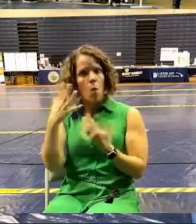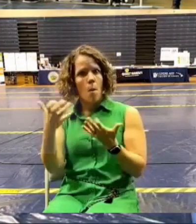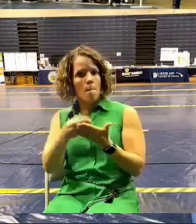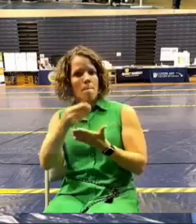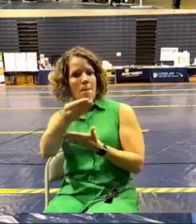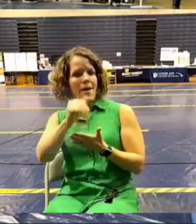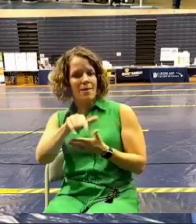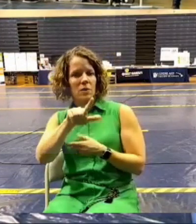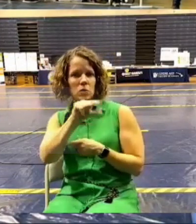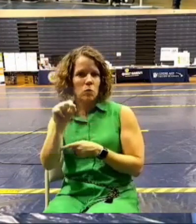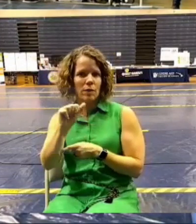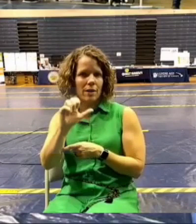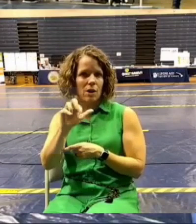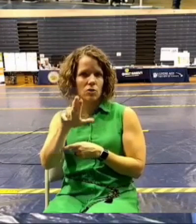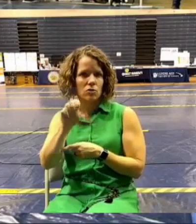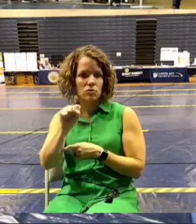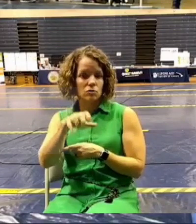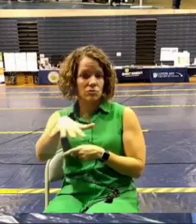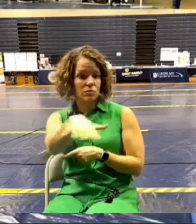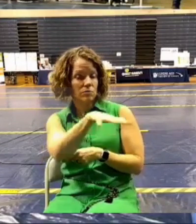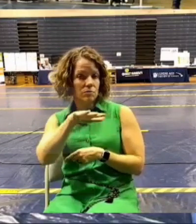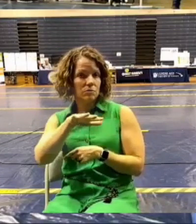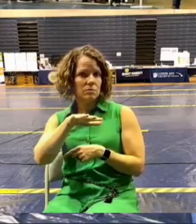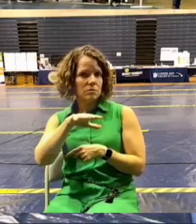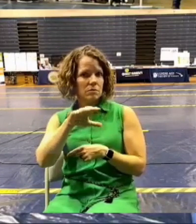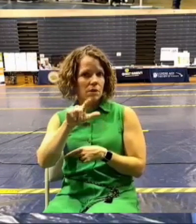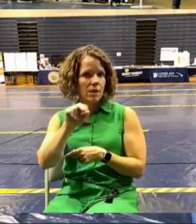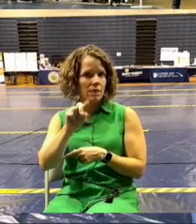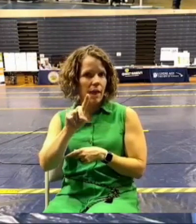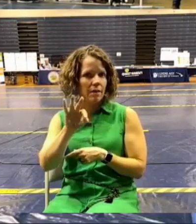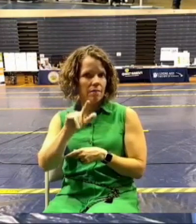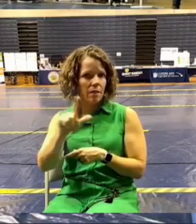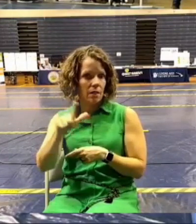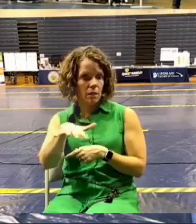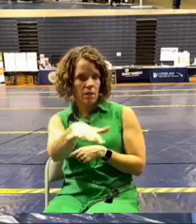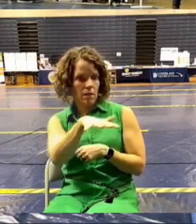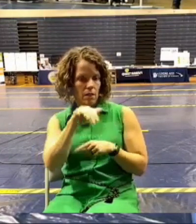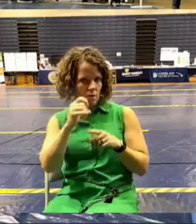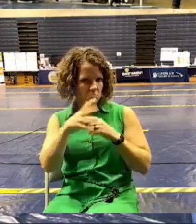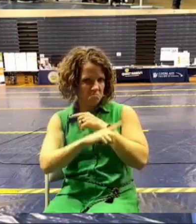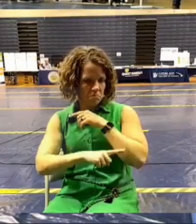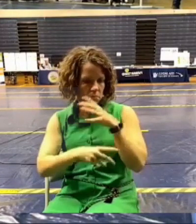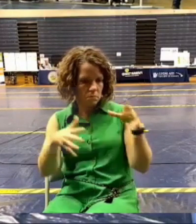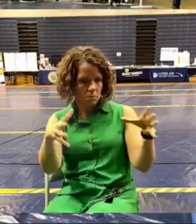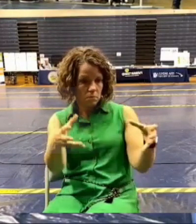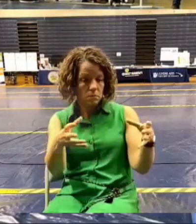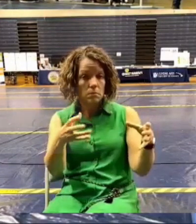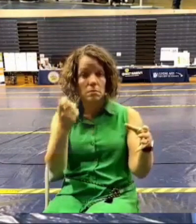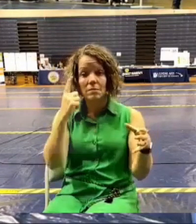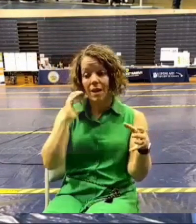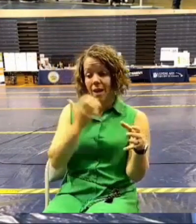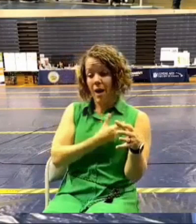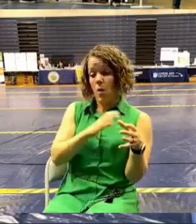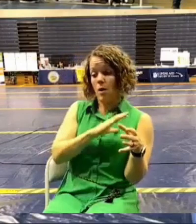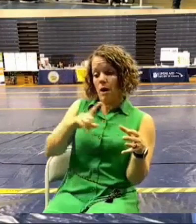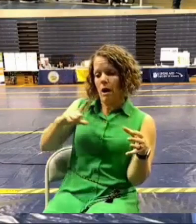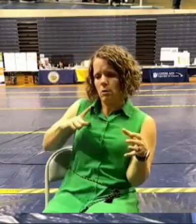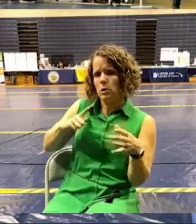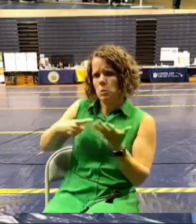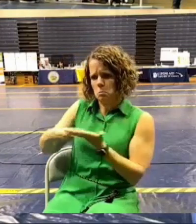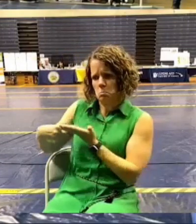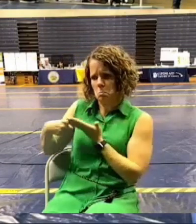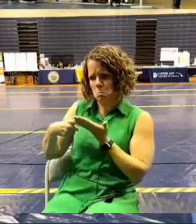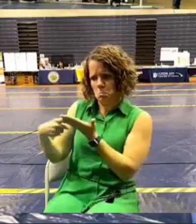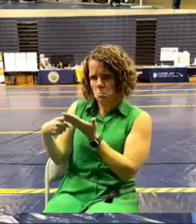parcel. However, with new developments, what we've been told, and we're still getting this to our core council, is that if the